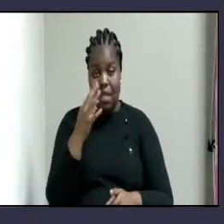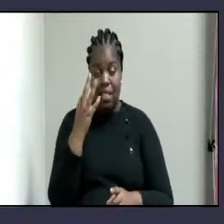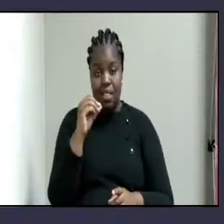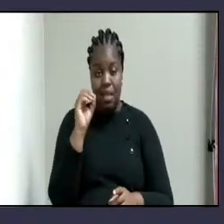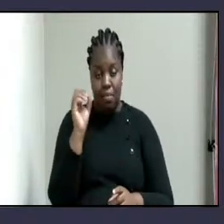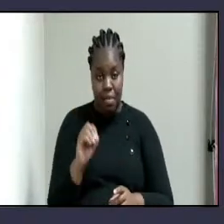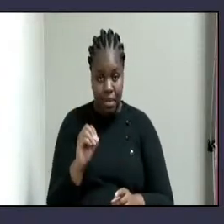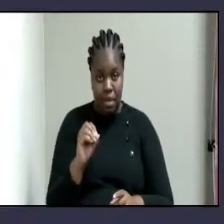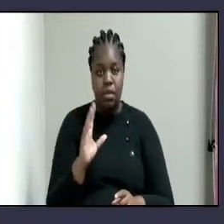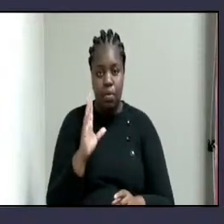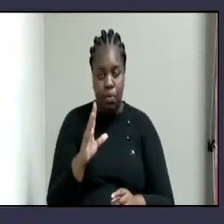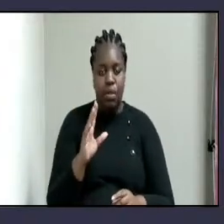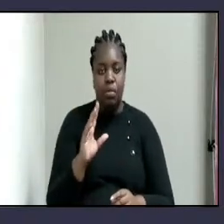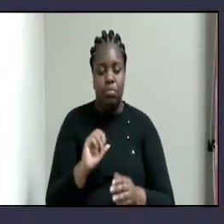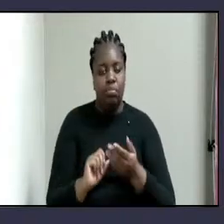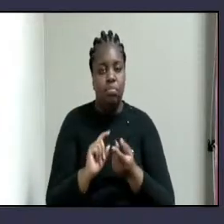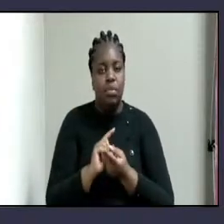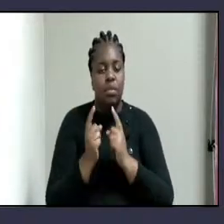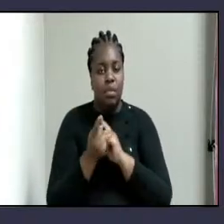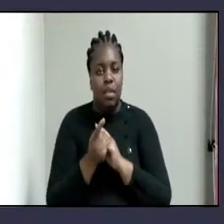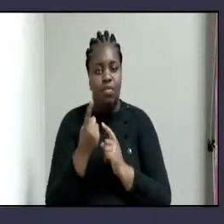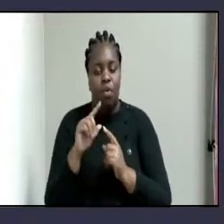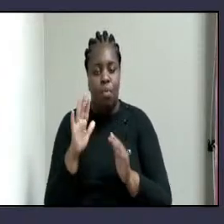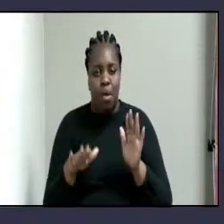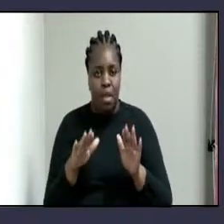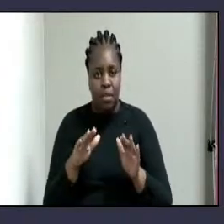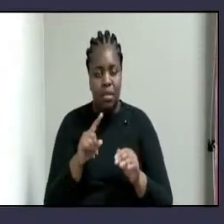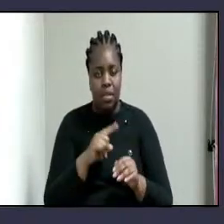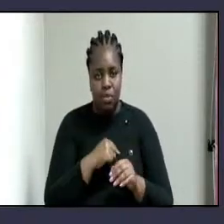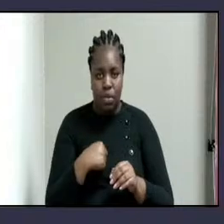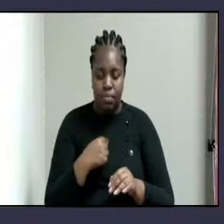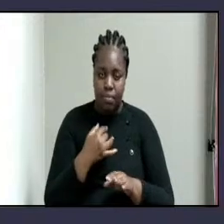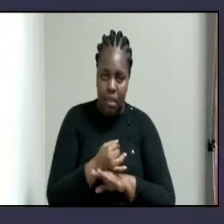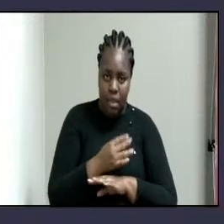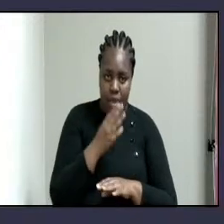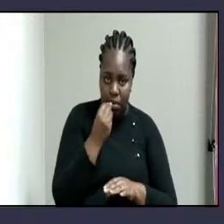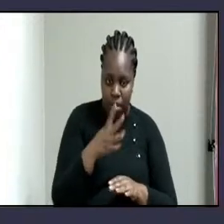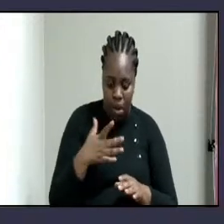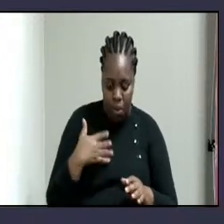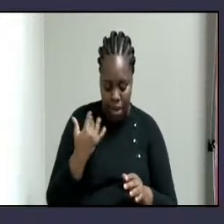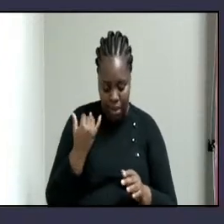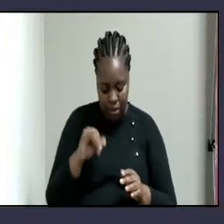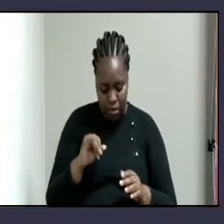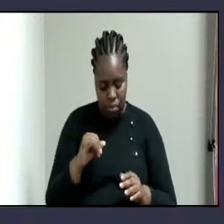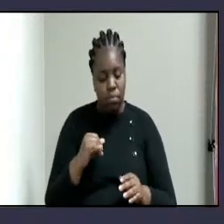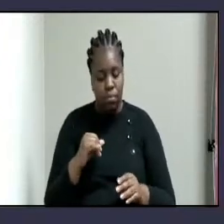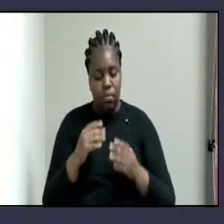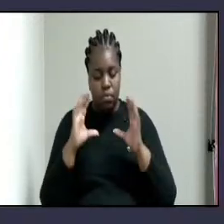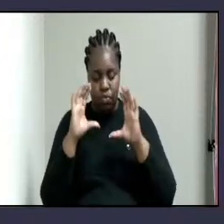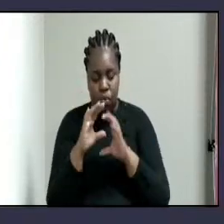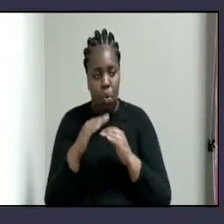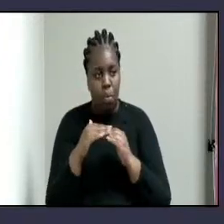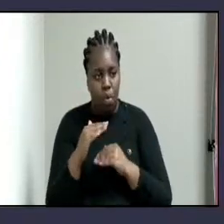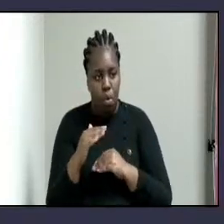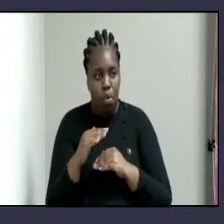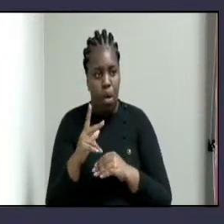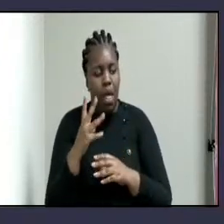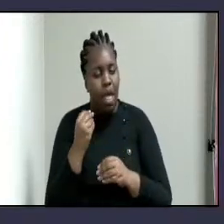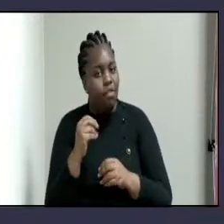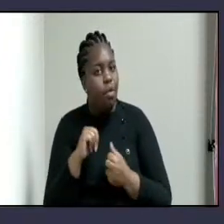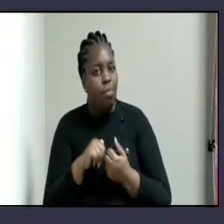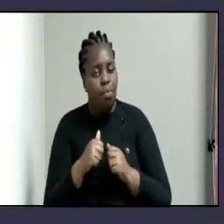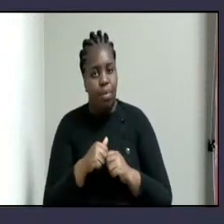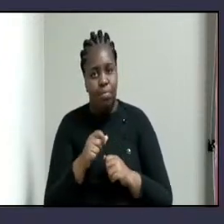is lost as a result of the failure to balance. Hence, earlier also I spoke about that we are working in silos too much, which then becomes